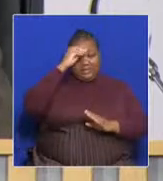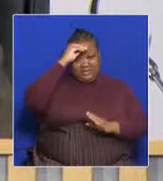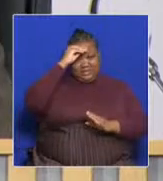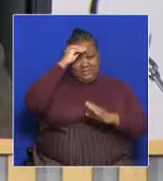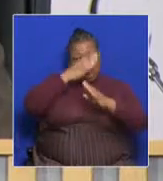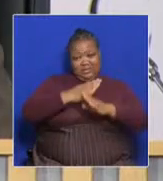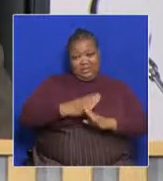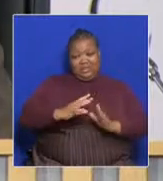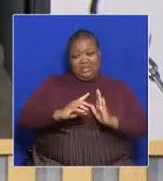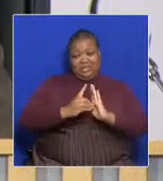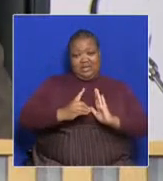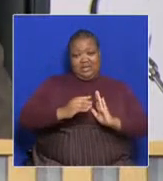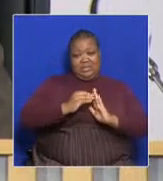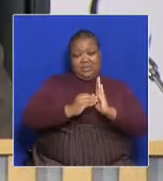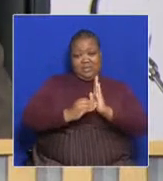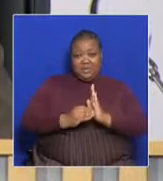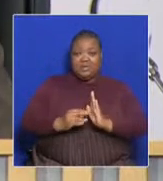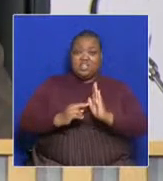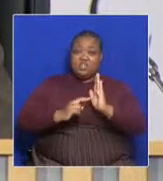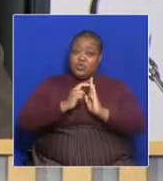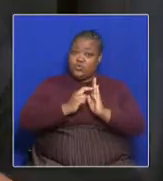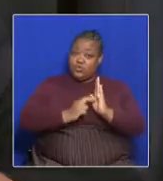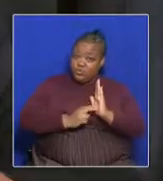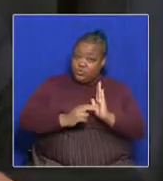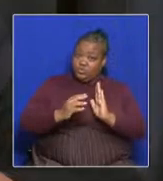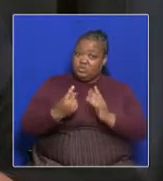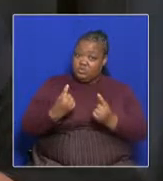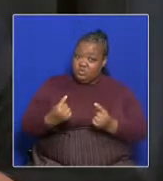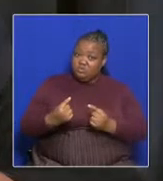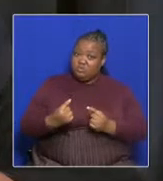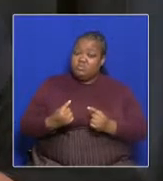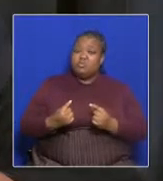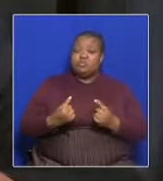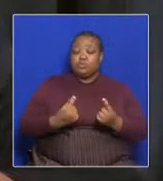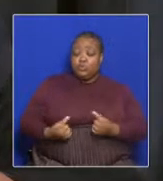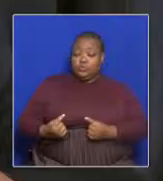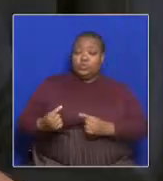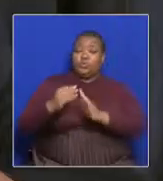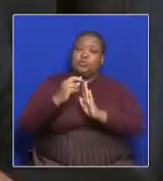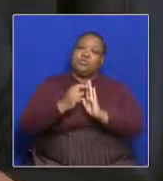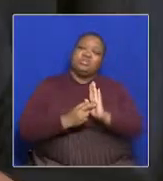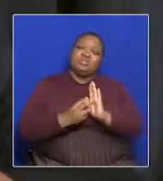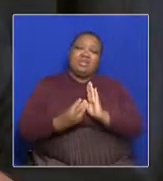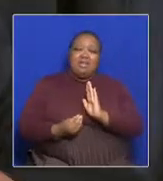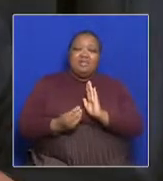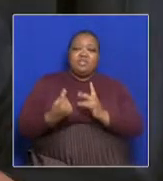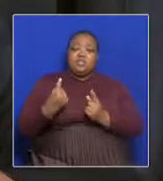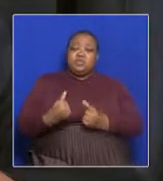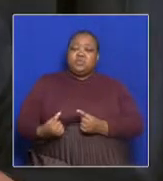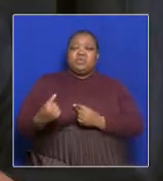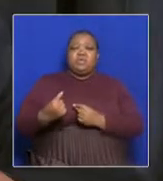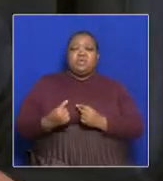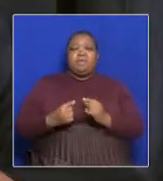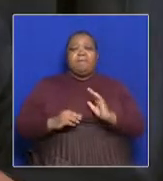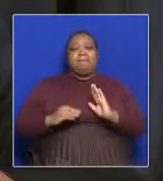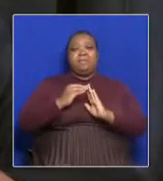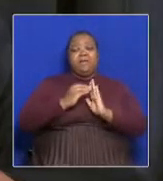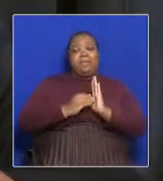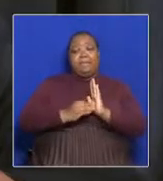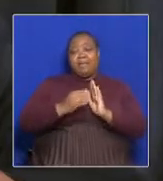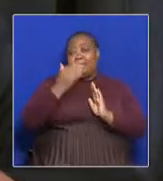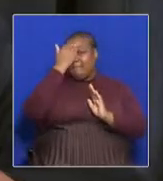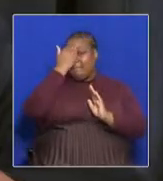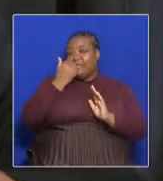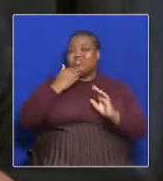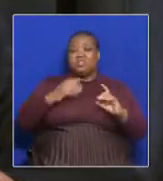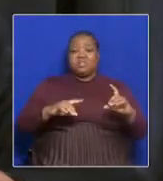do. You record what you have done. You take pictures of what you found there. And then you close up and you